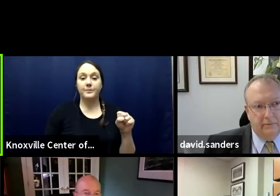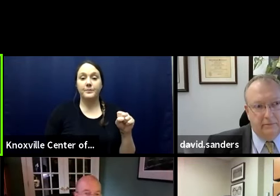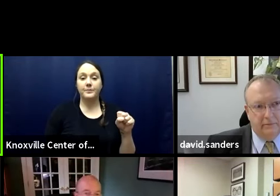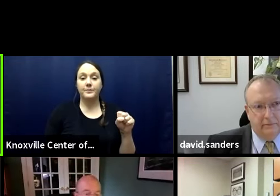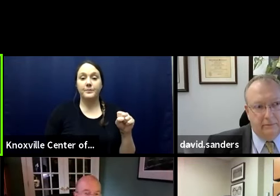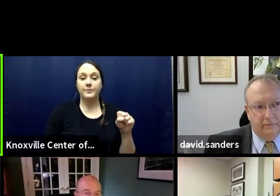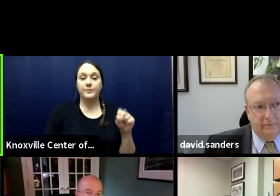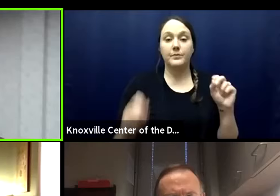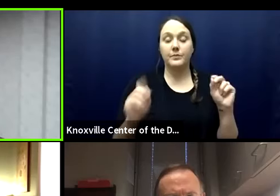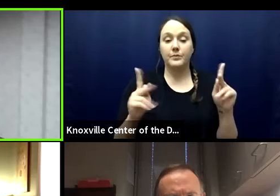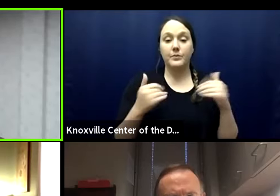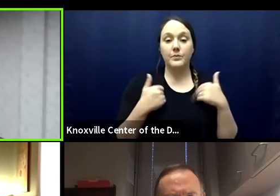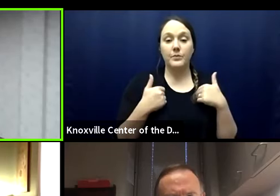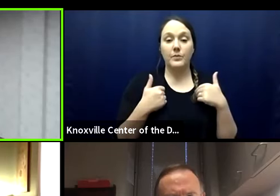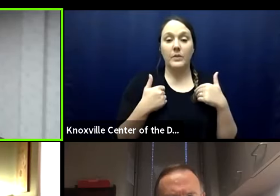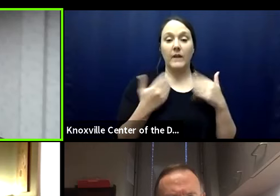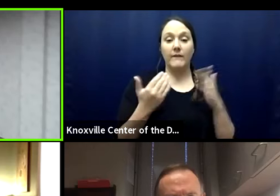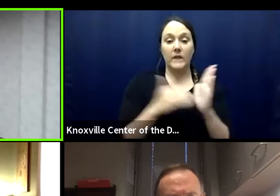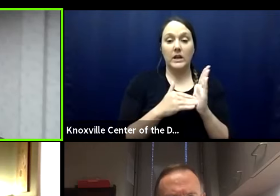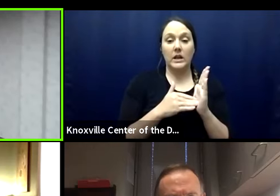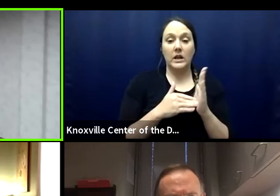Okay, we have once again